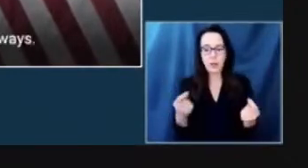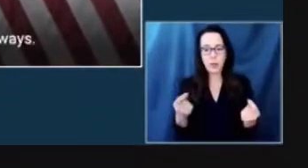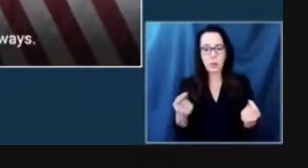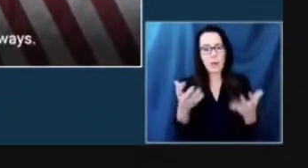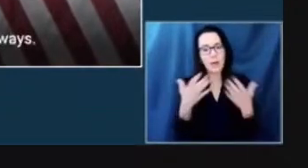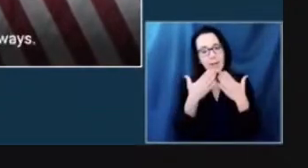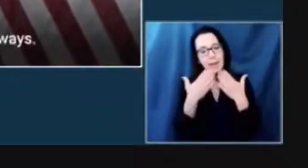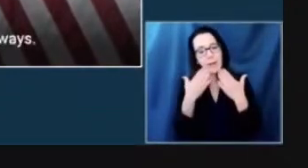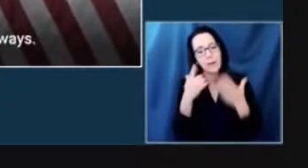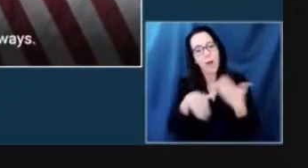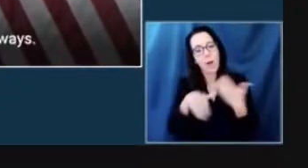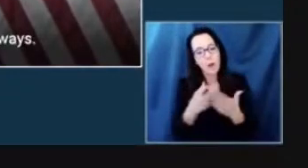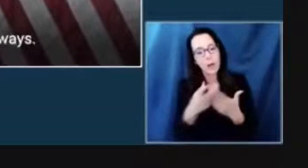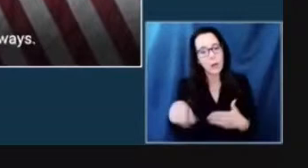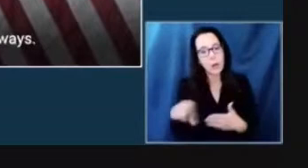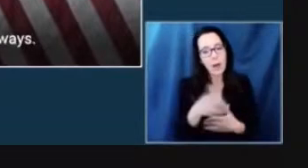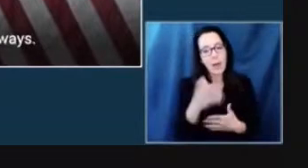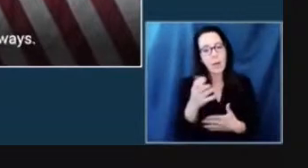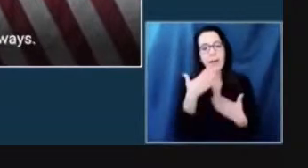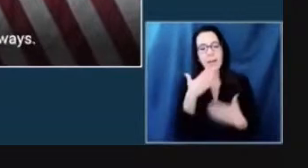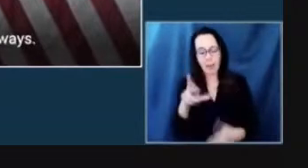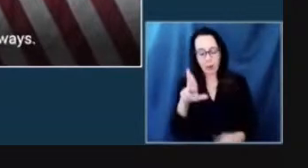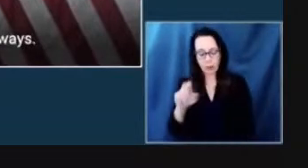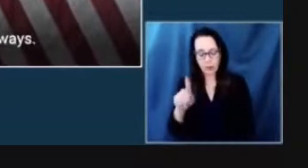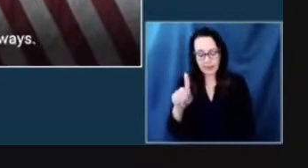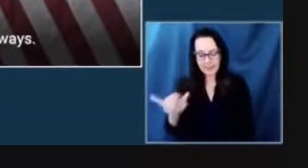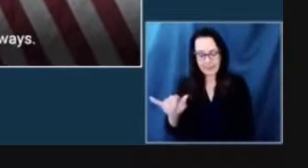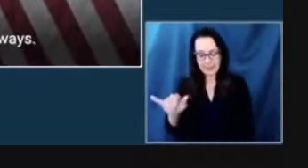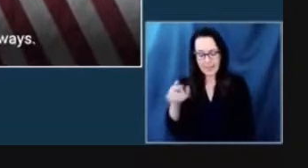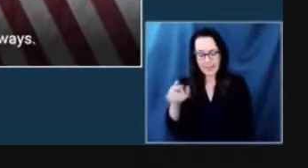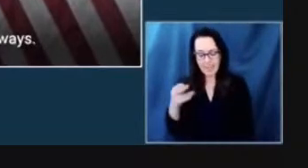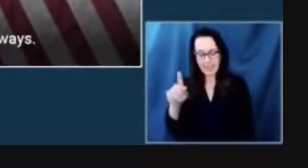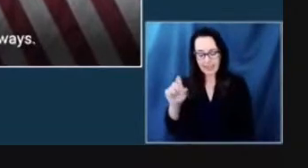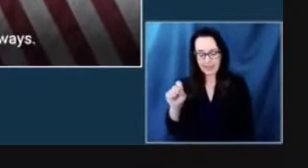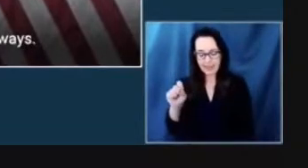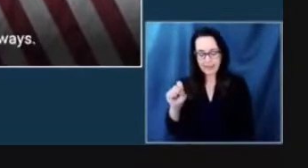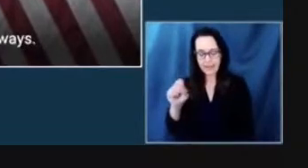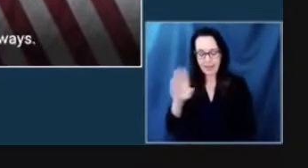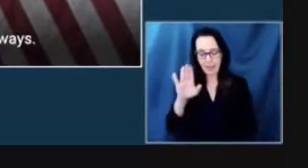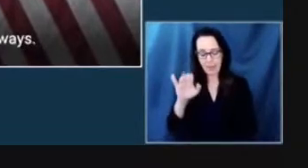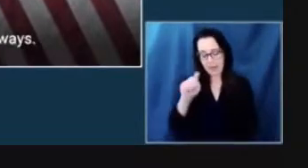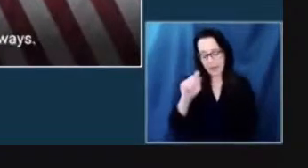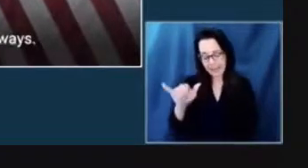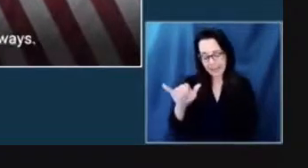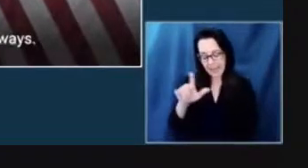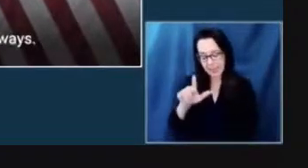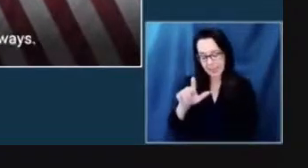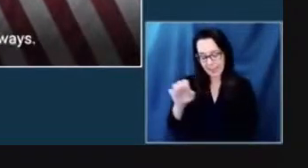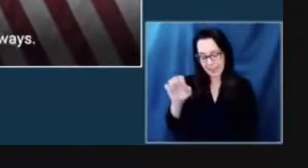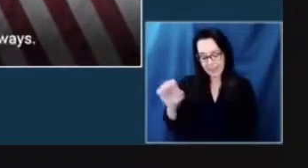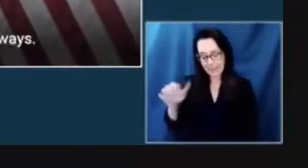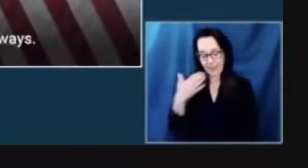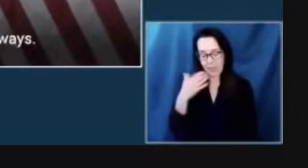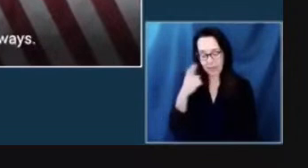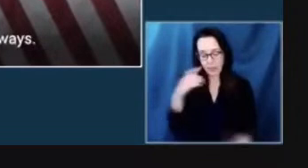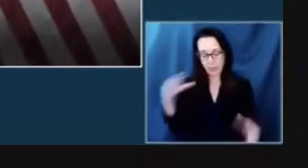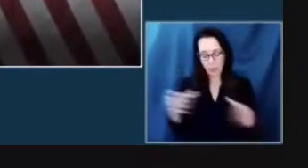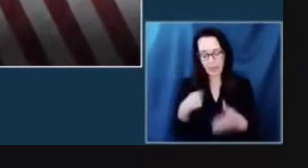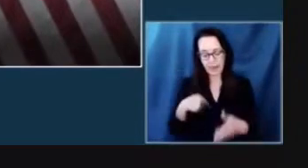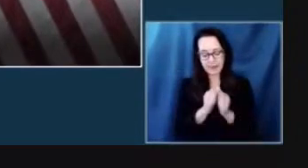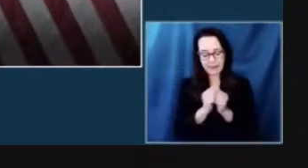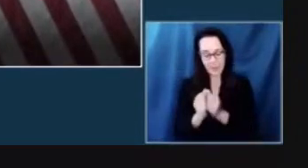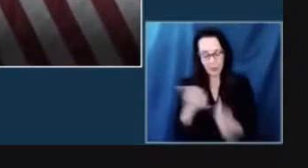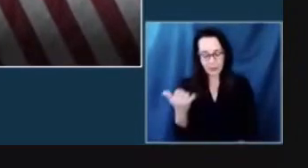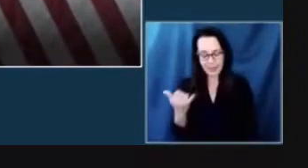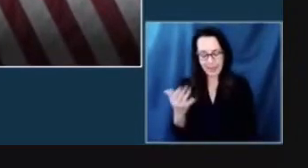you are. And I want to thank Rusty Hicks, Betty Lee. Thank you all for bringing us together today and always. And